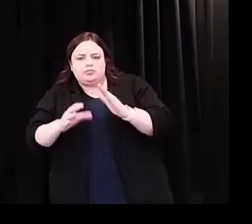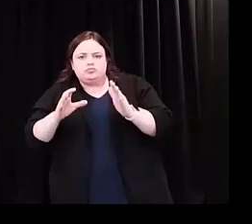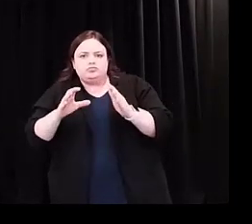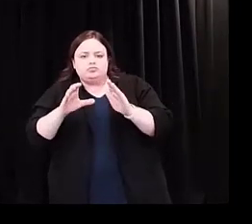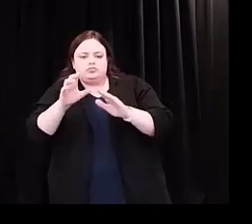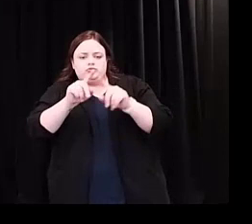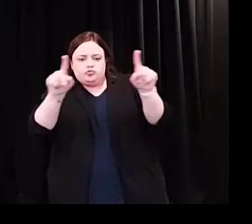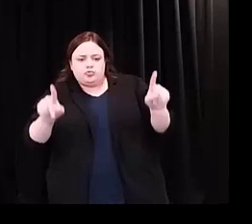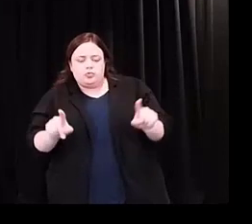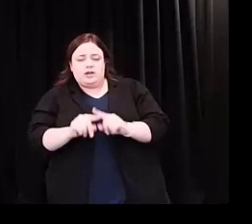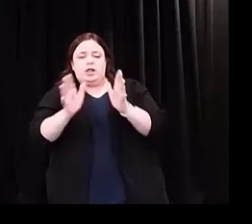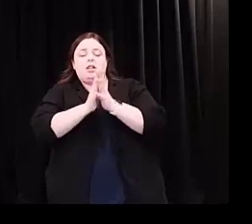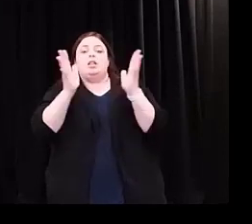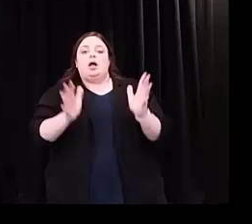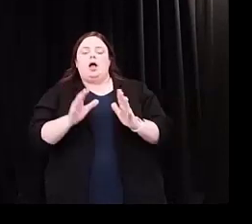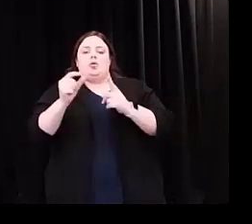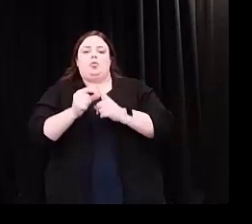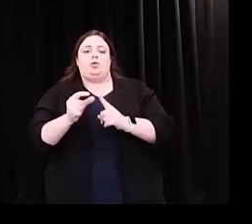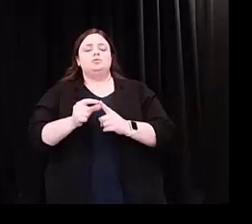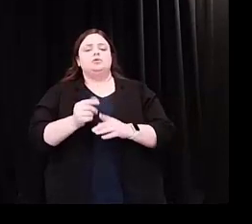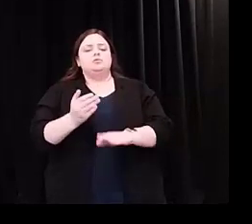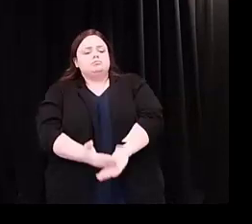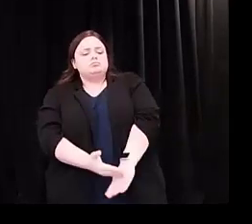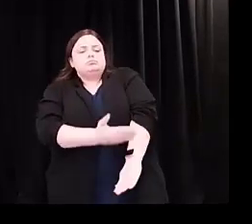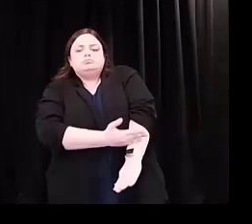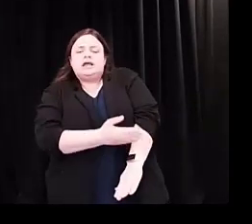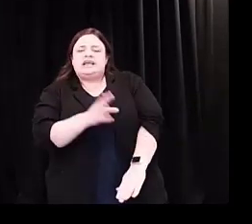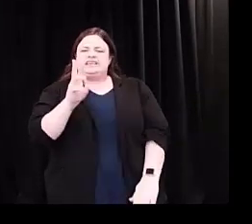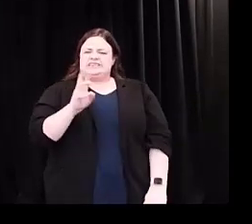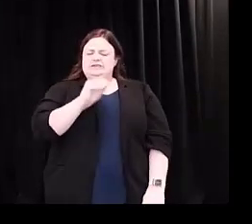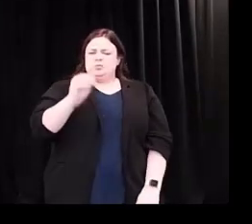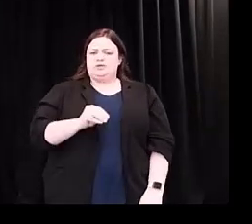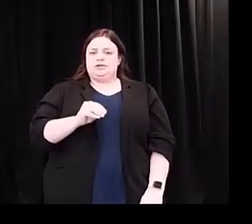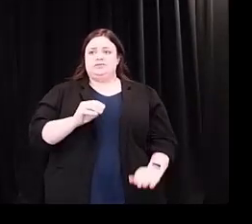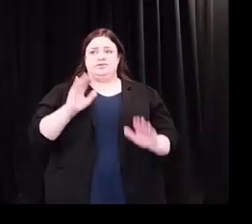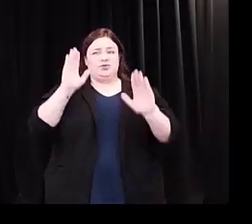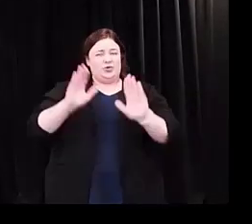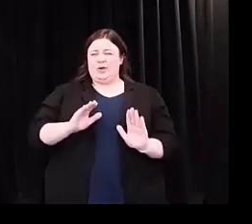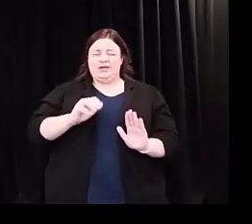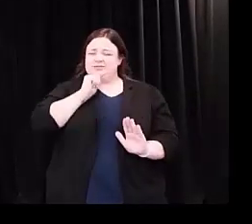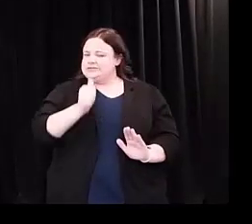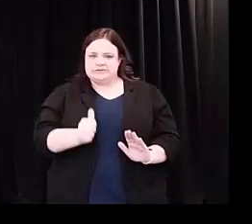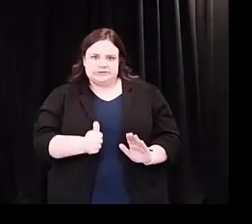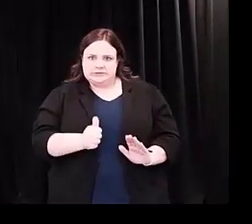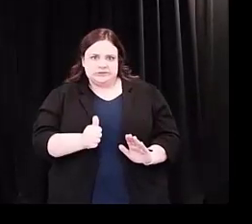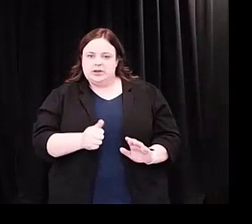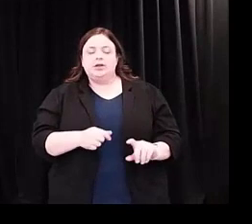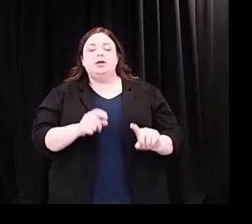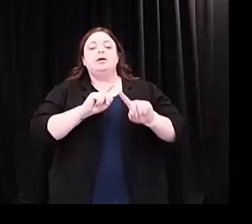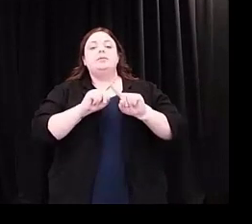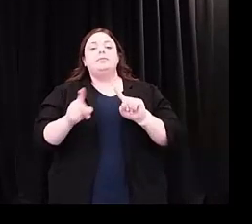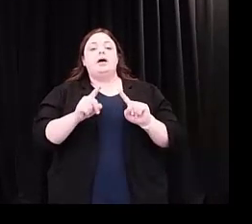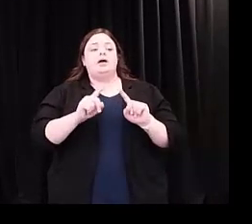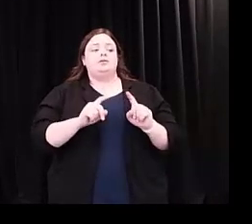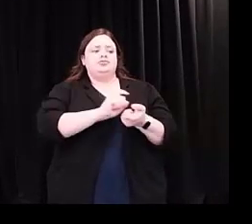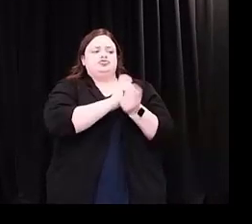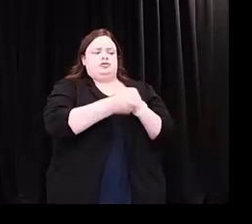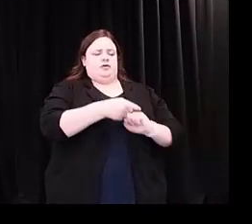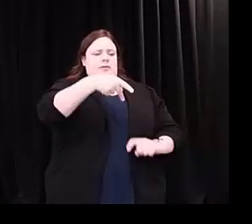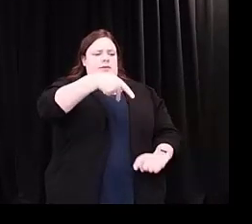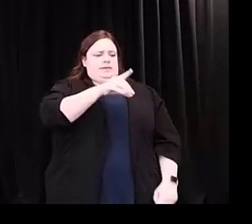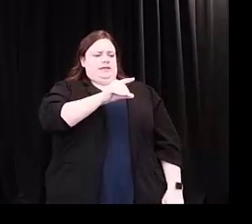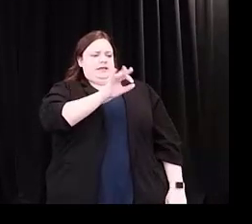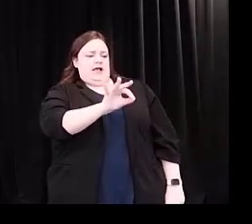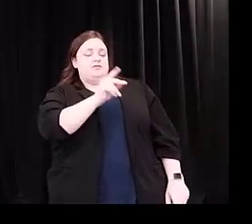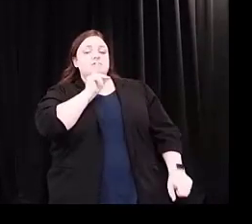words. So we've made progress. 16% isn't great, But just moving from a PDF to an